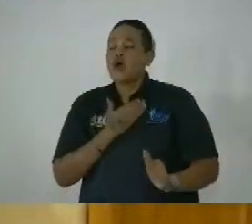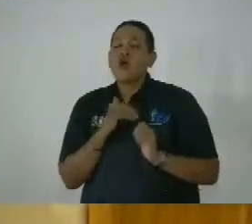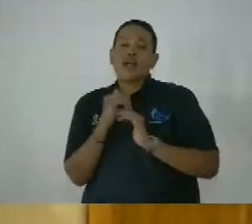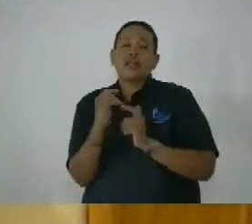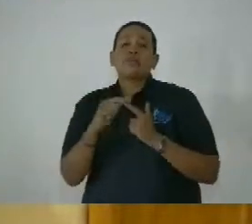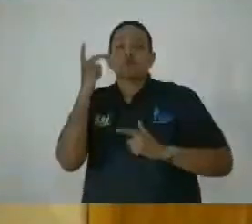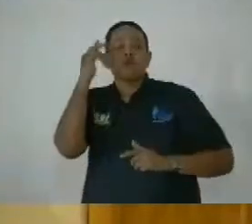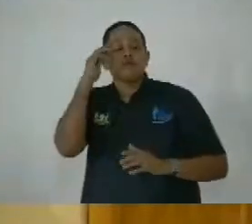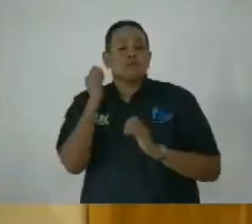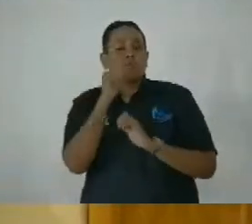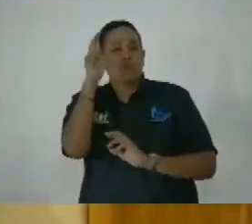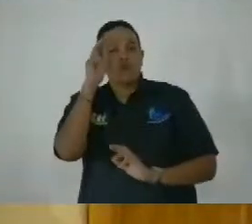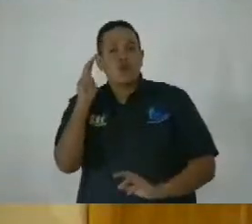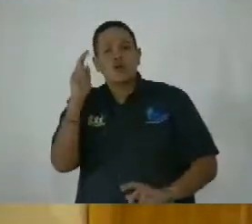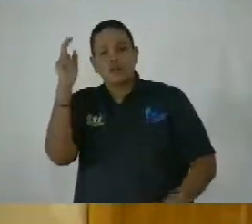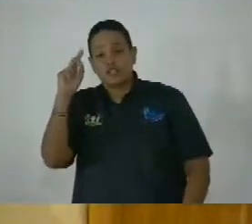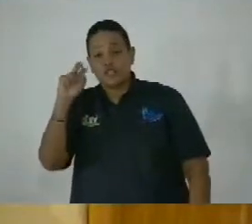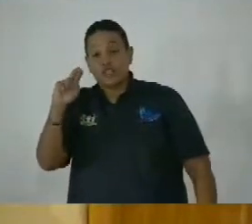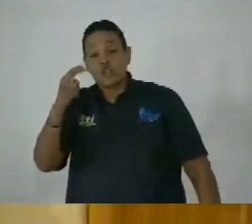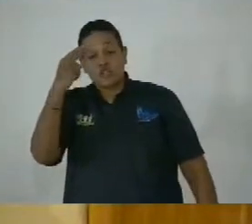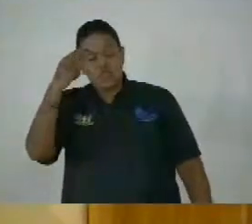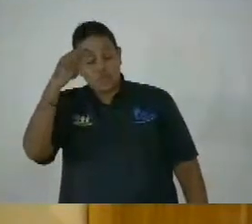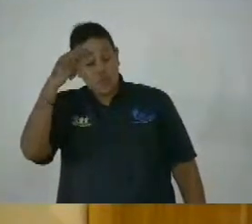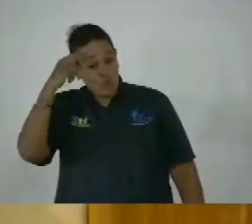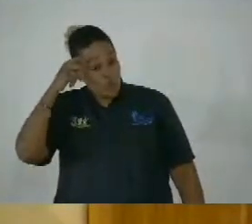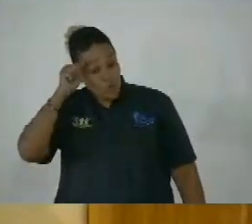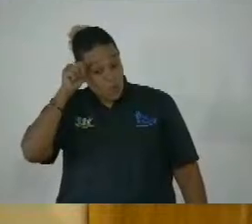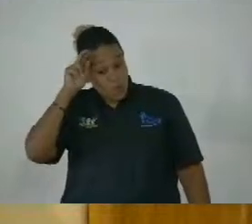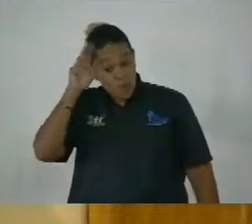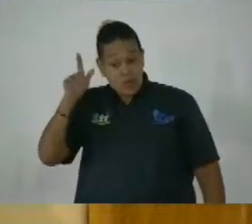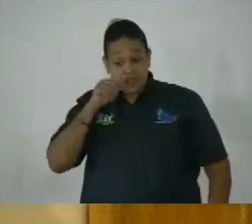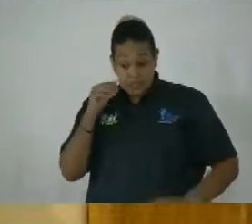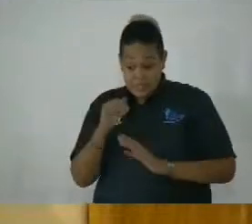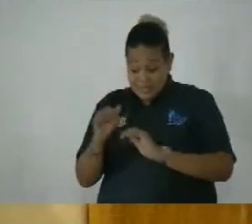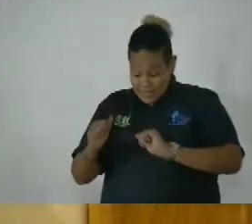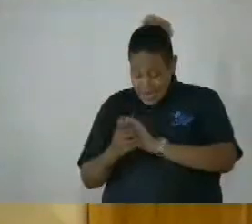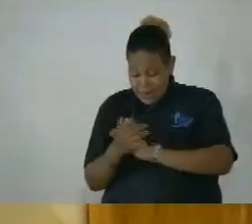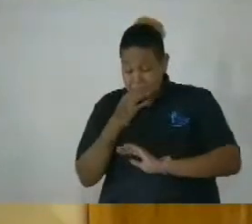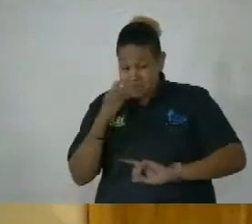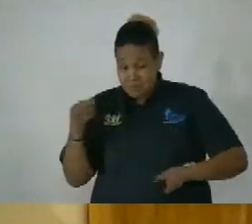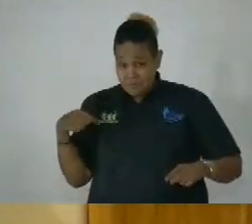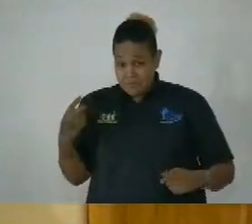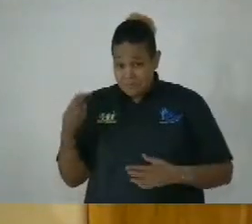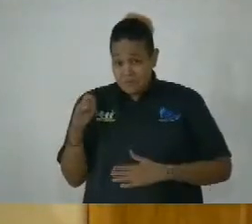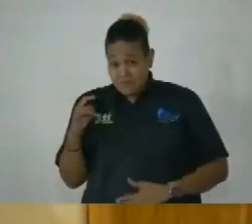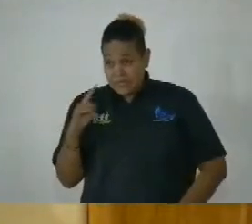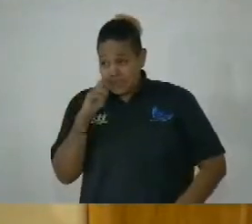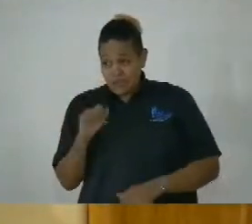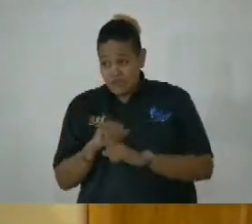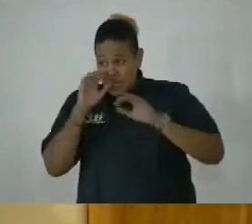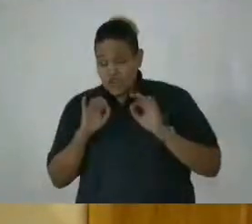Prime Minister, the Most Honorable Dr. Andrew Michael Horace, to lead in this capacity since 2018 has been